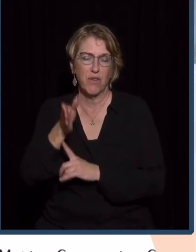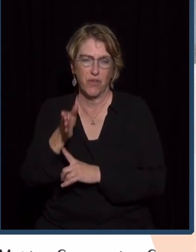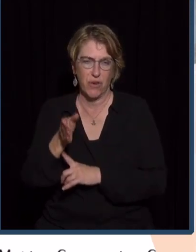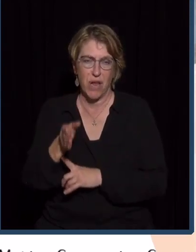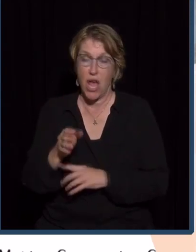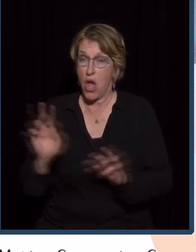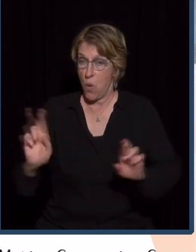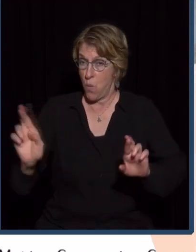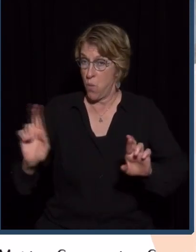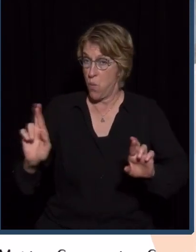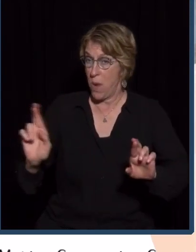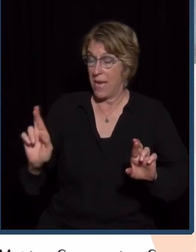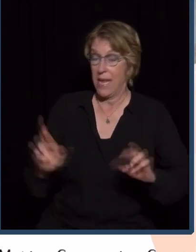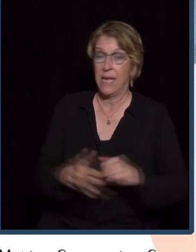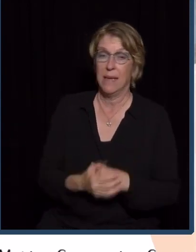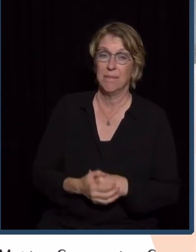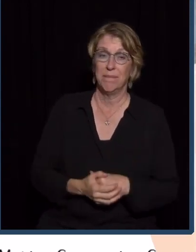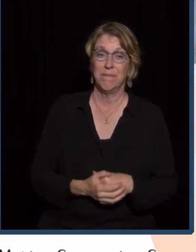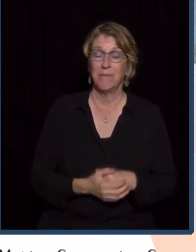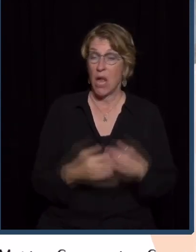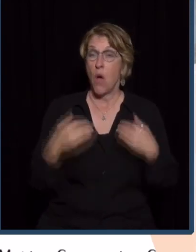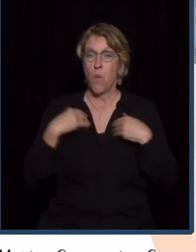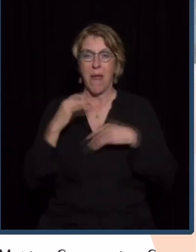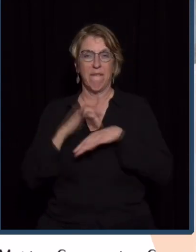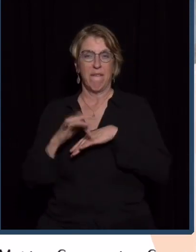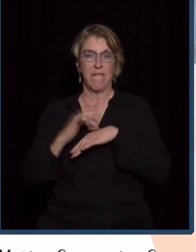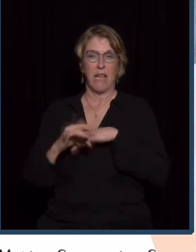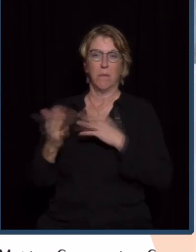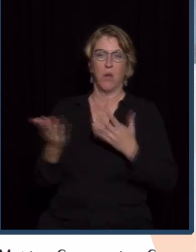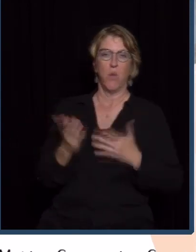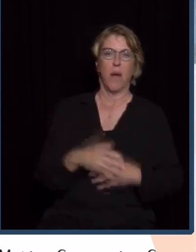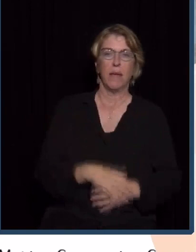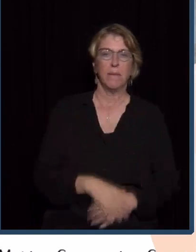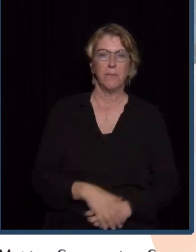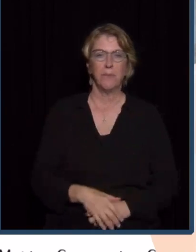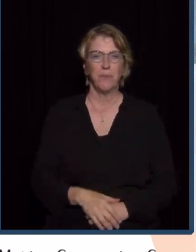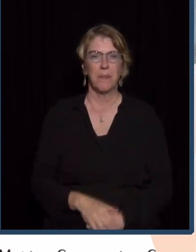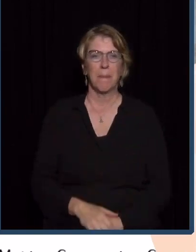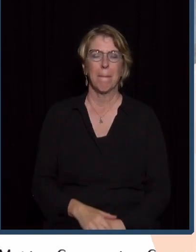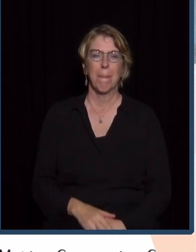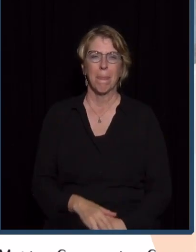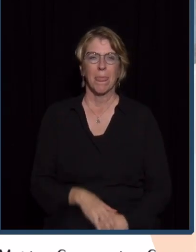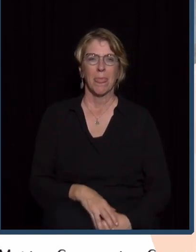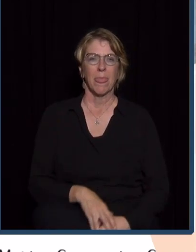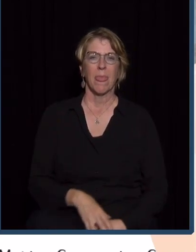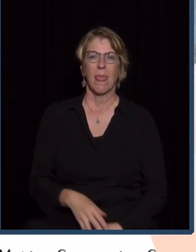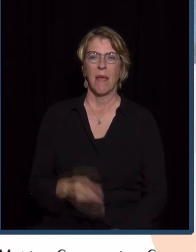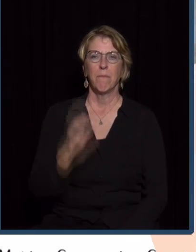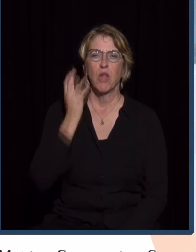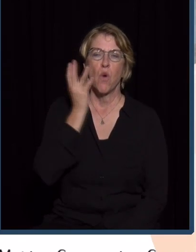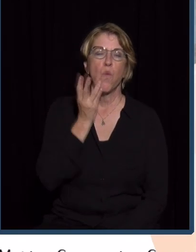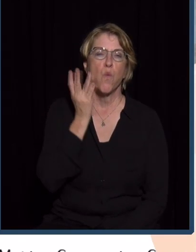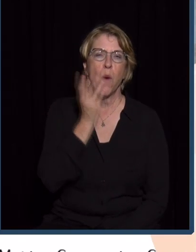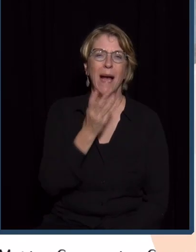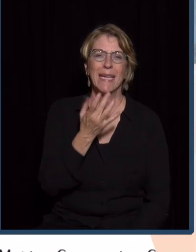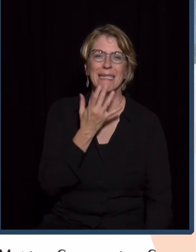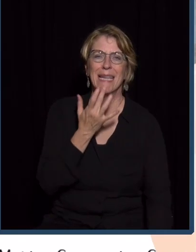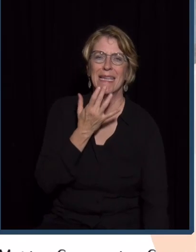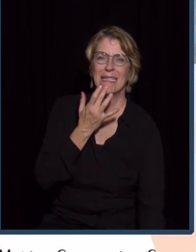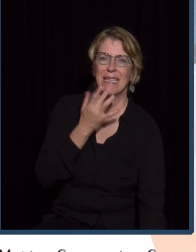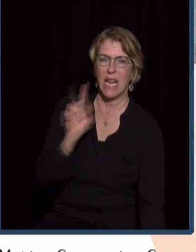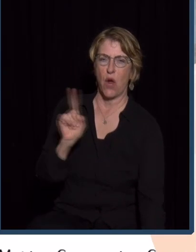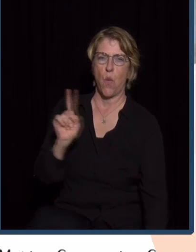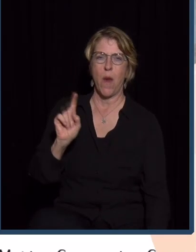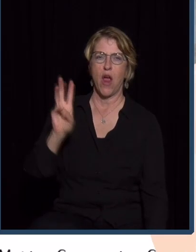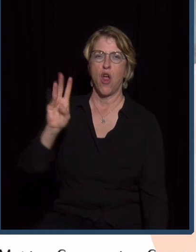go. All right, let me show you what we have. Our first auction item in the premier auction is the wine tasting in Willamette